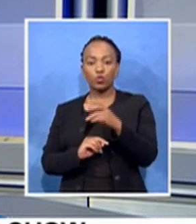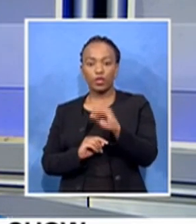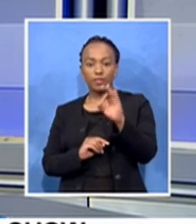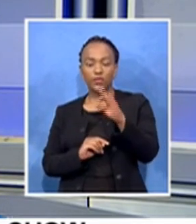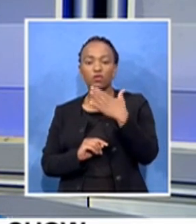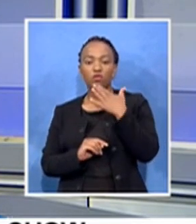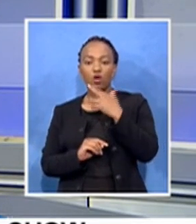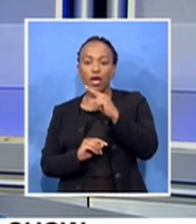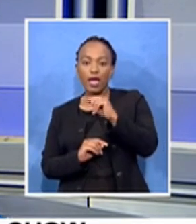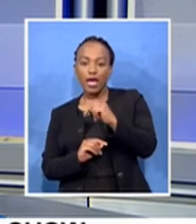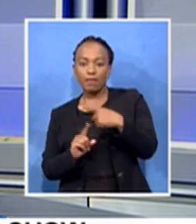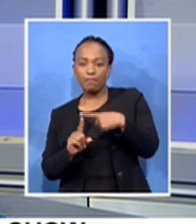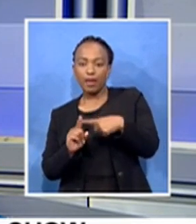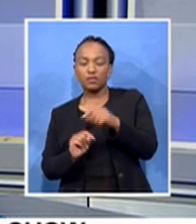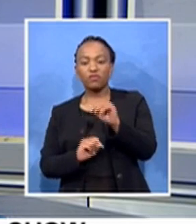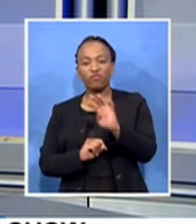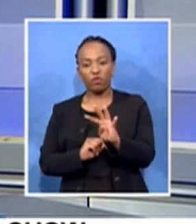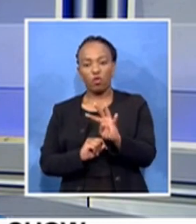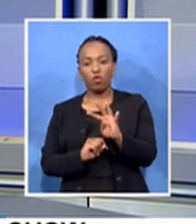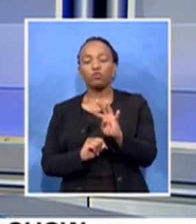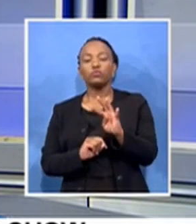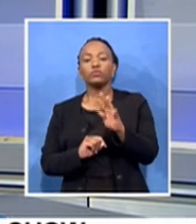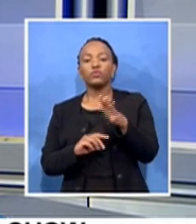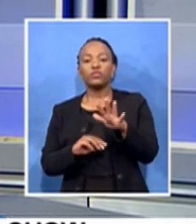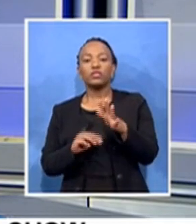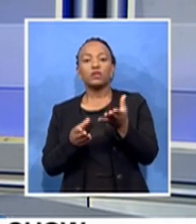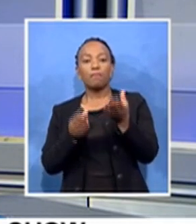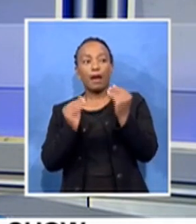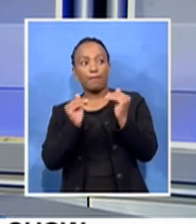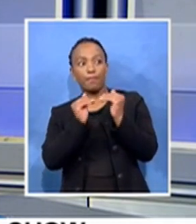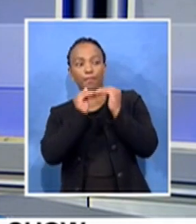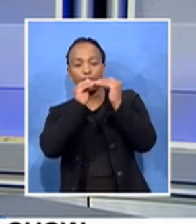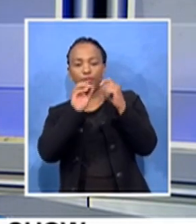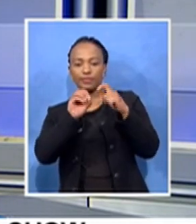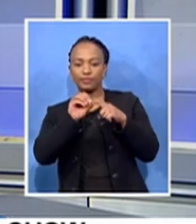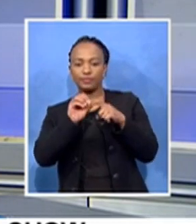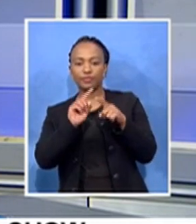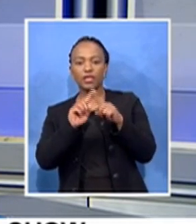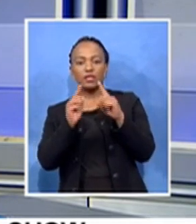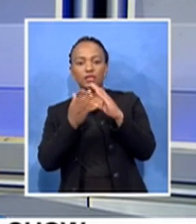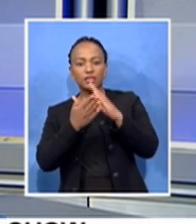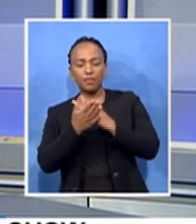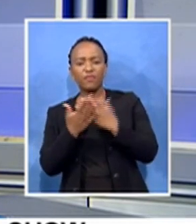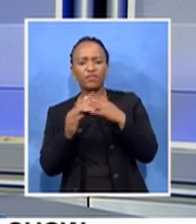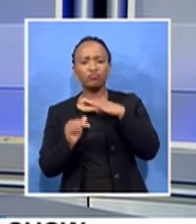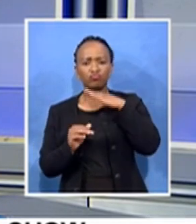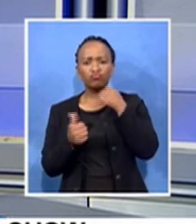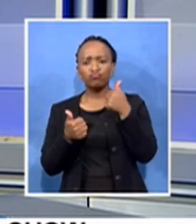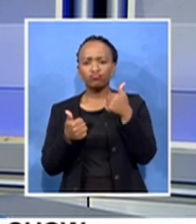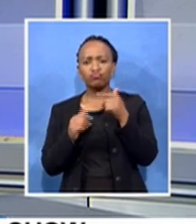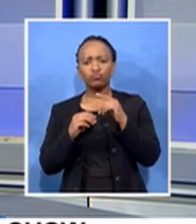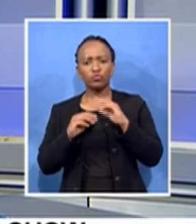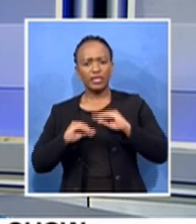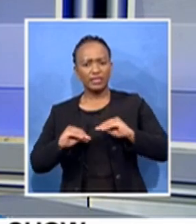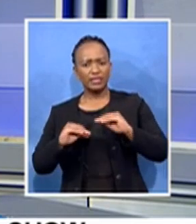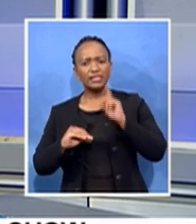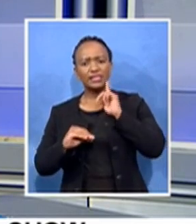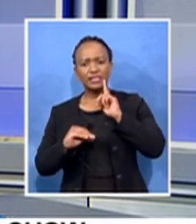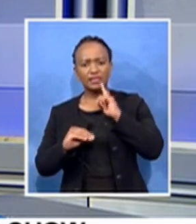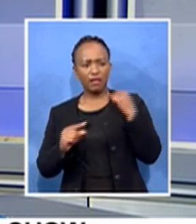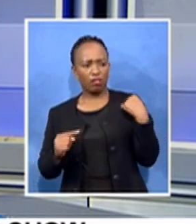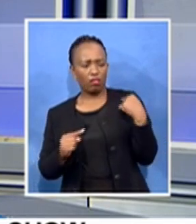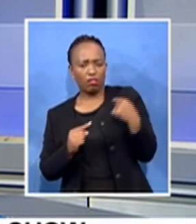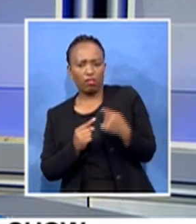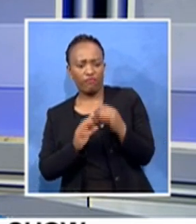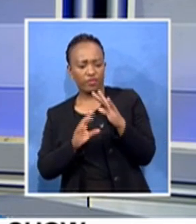qualification standard, they've gone to a point where they have sufficient number of teachers for the next decade or so, saying by 2025,